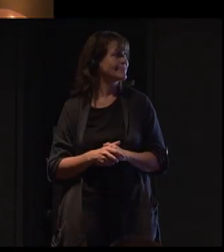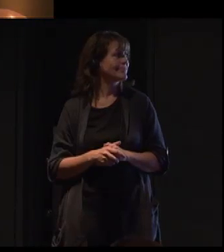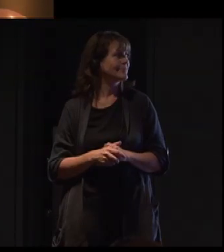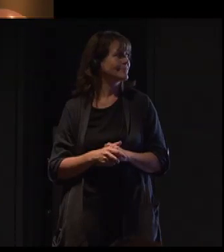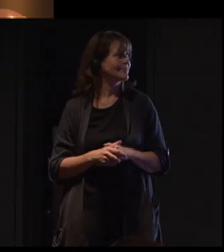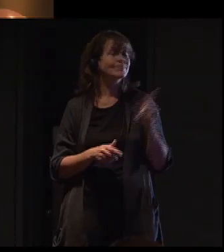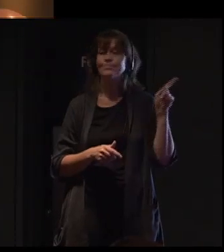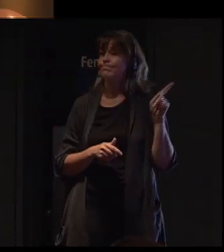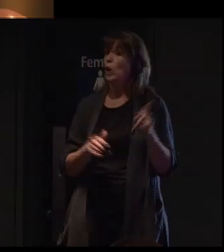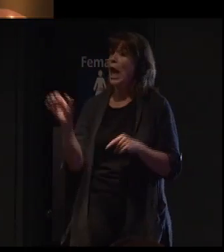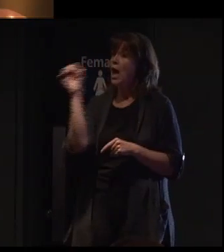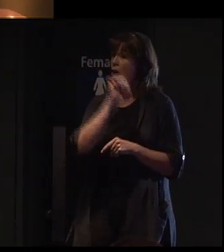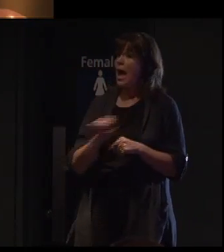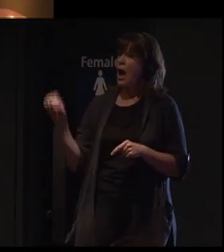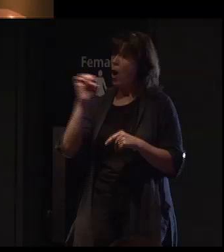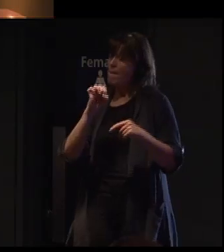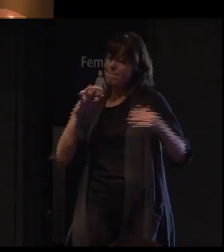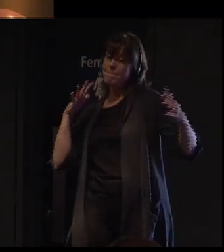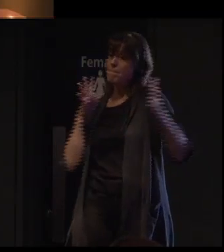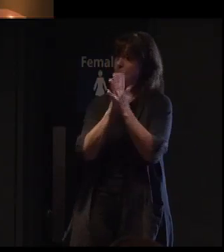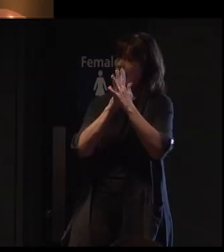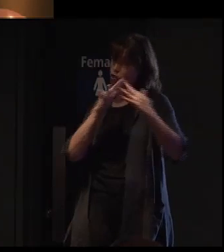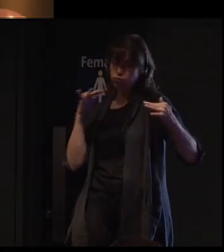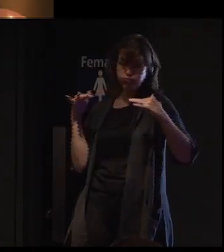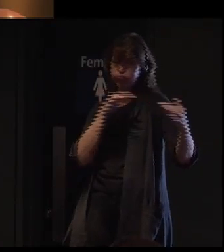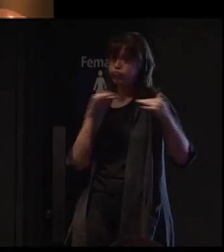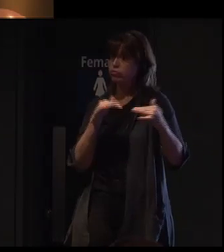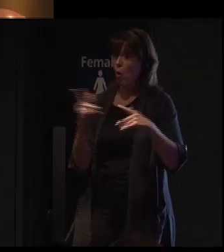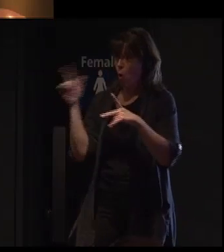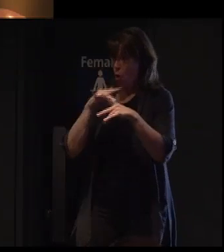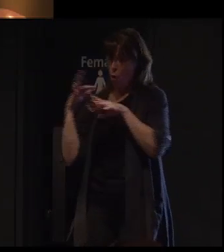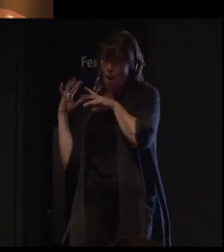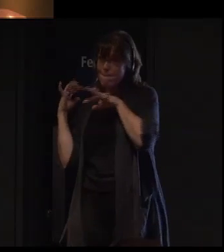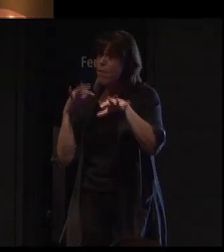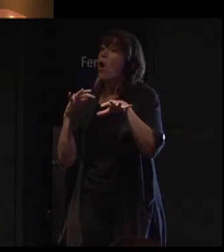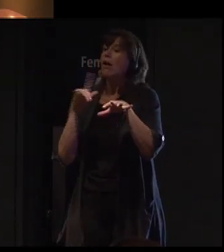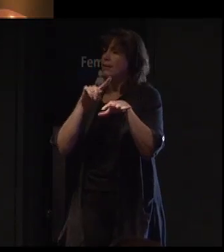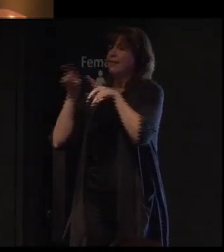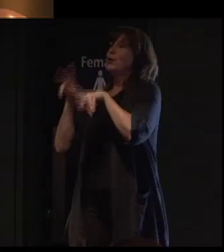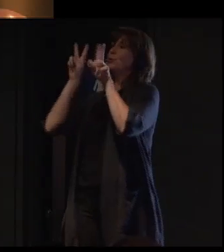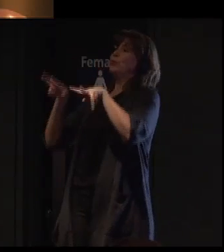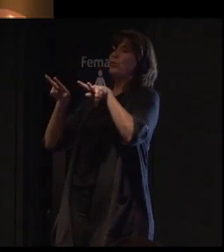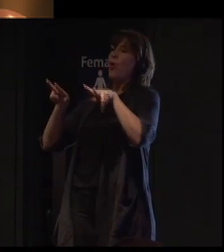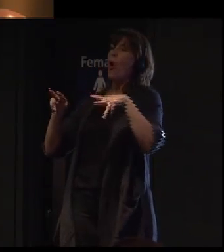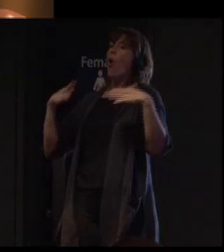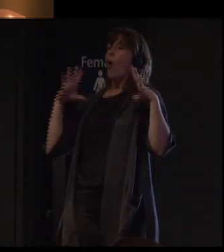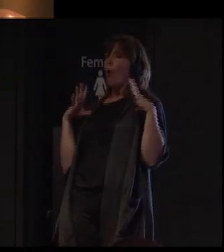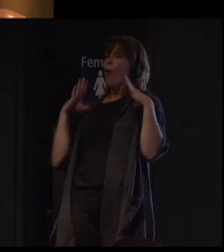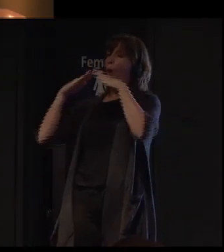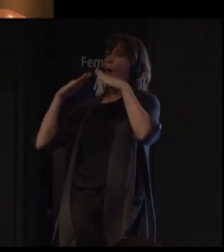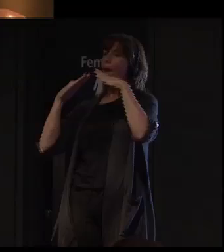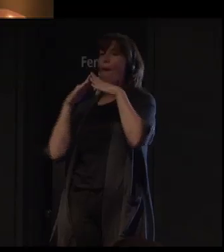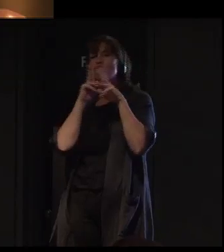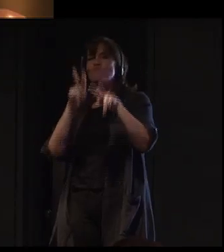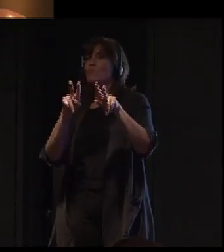On European match days, most people will tune in to watch the football at home, in their comfortable chairs,